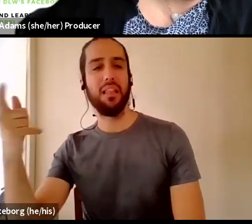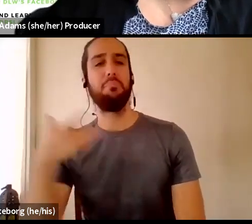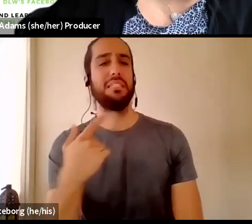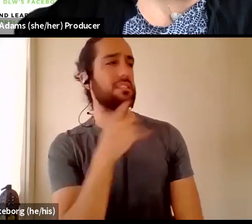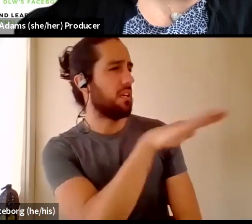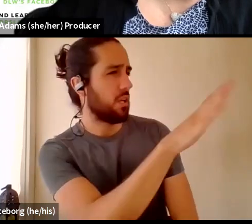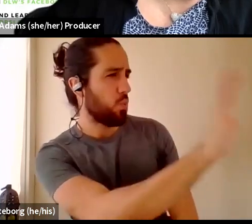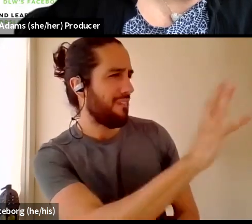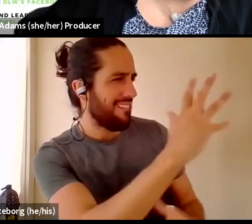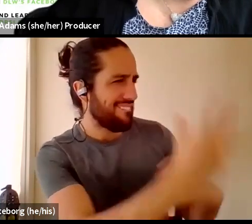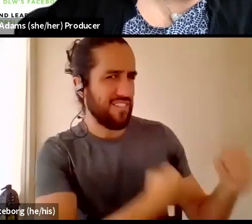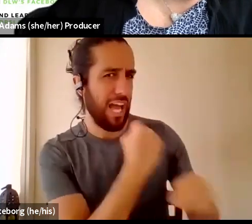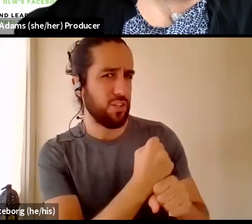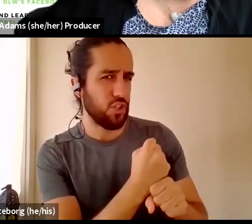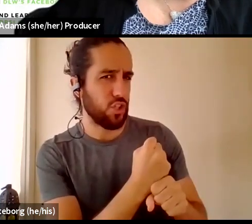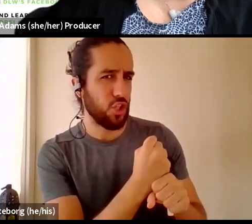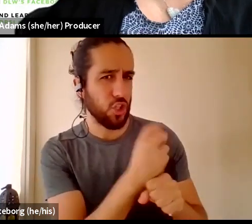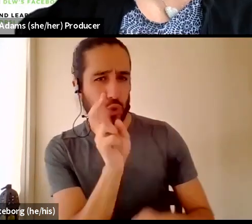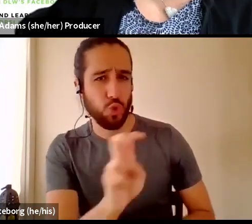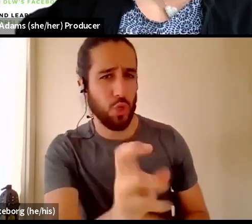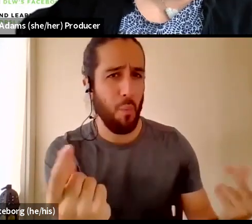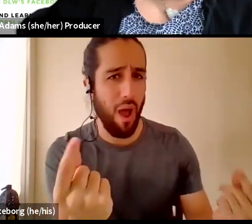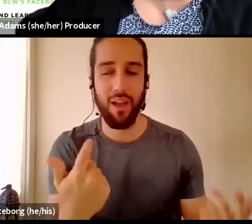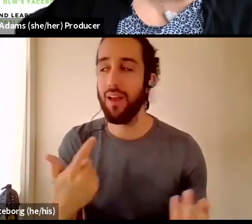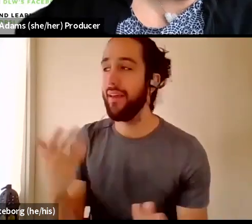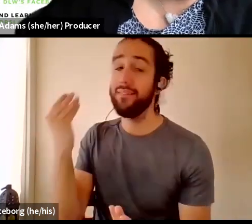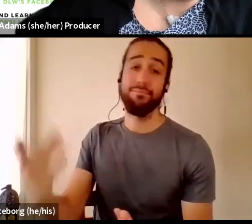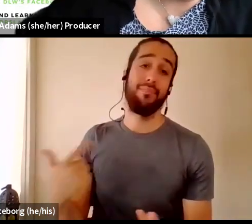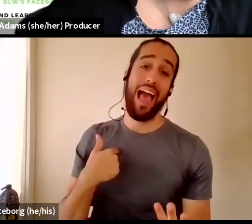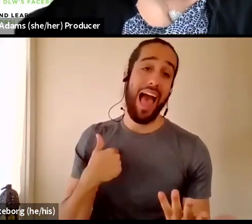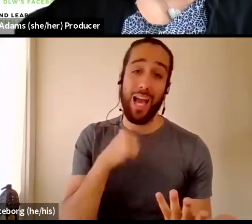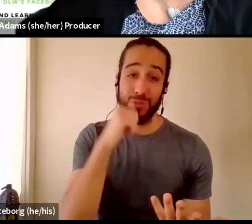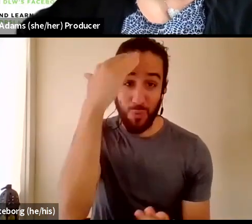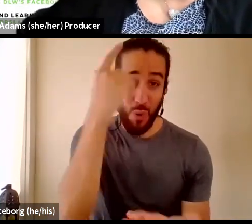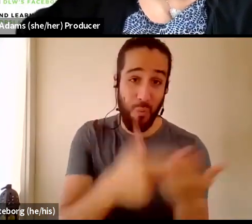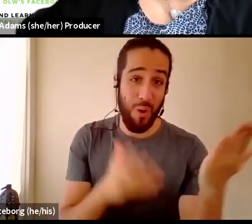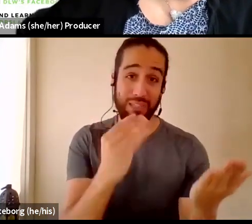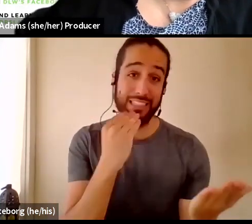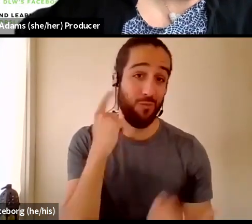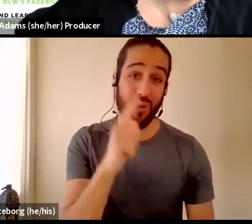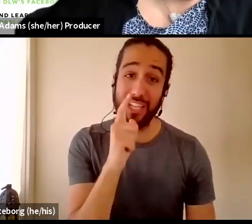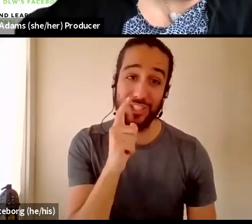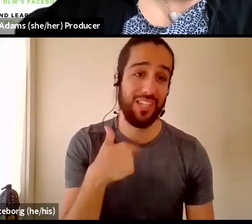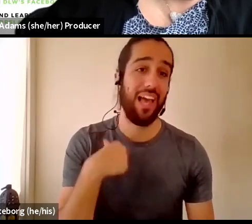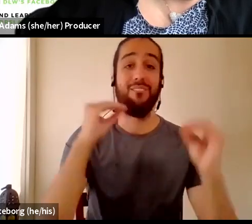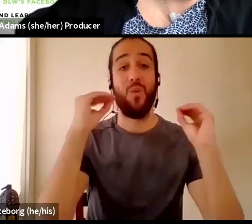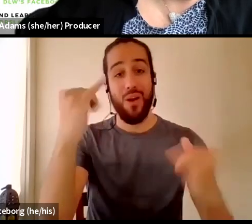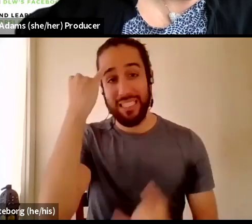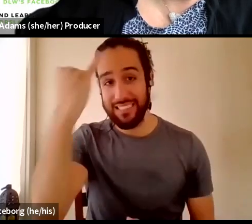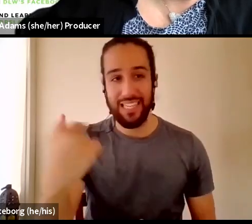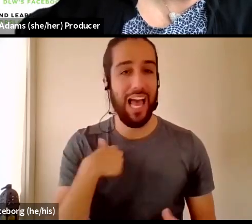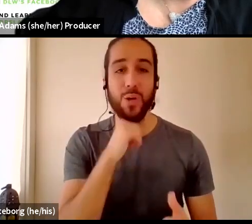like, I don't even know what I'm having for lunch. Like, I'm not plotting it out. Like, I wish I was smarter than that. But what I was smart is